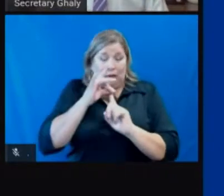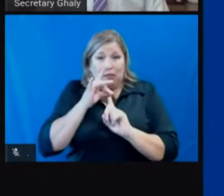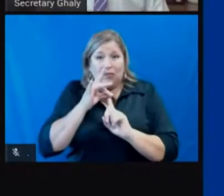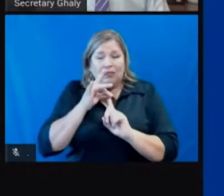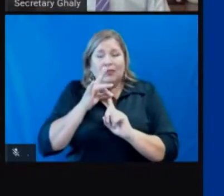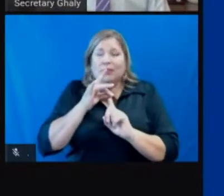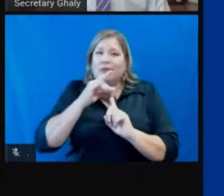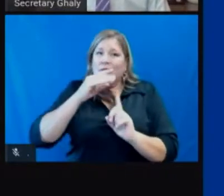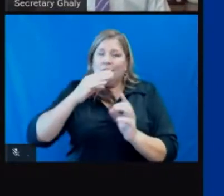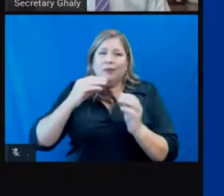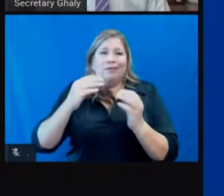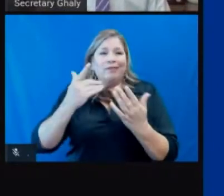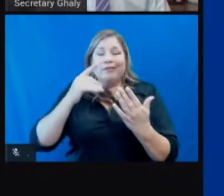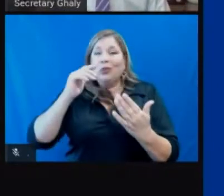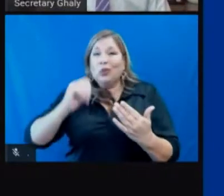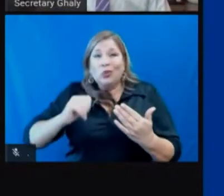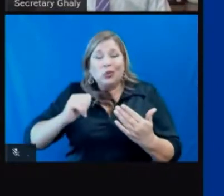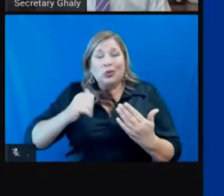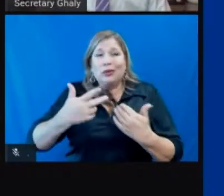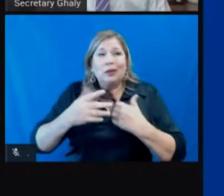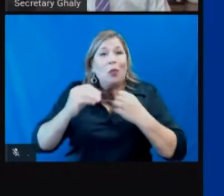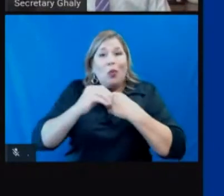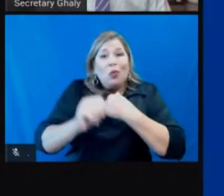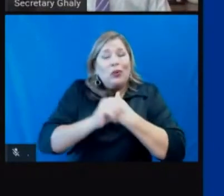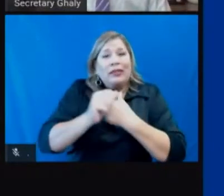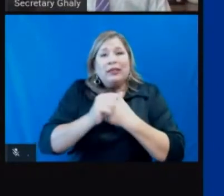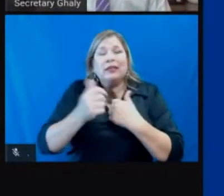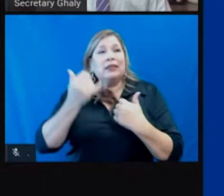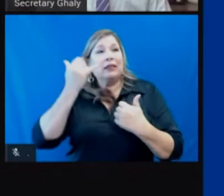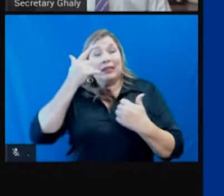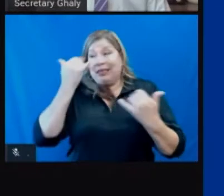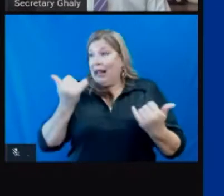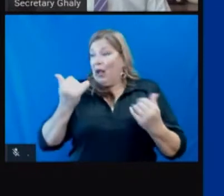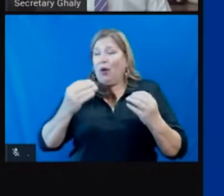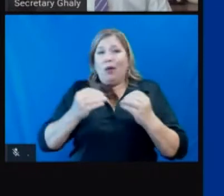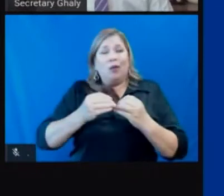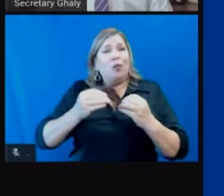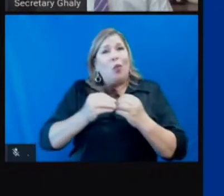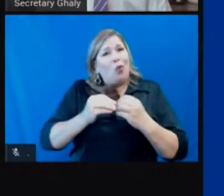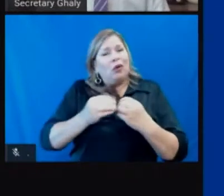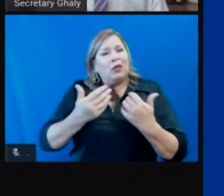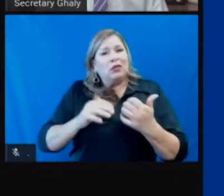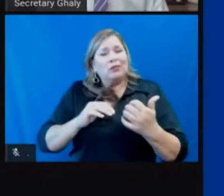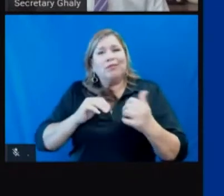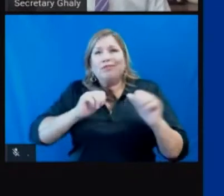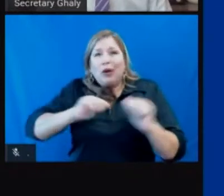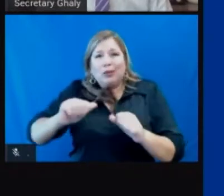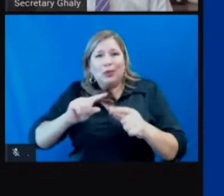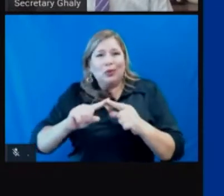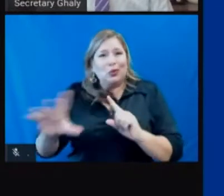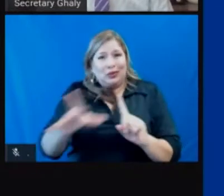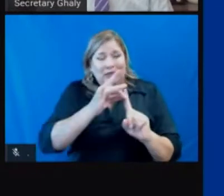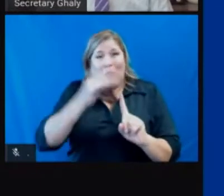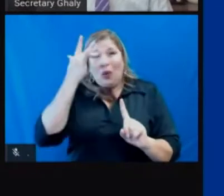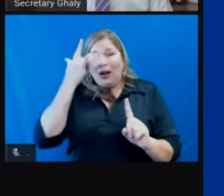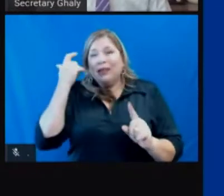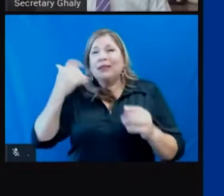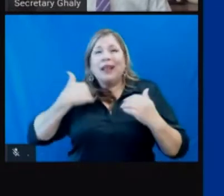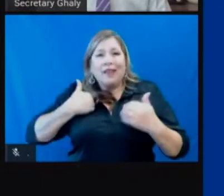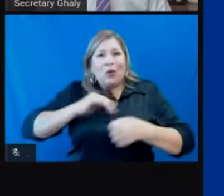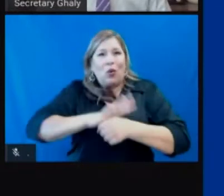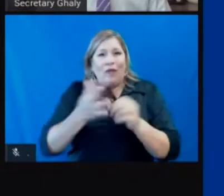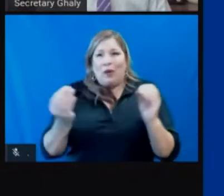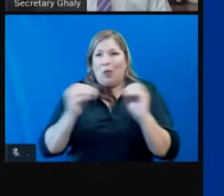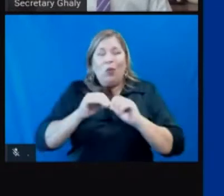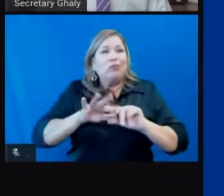more baseline background virus in our communities, that you're in a situation, the duration